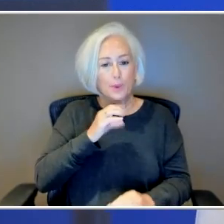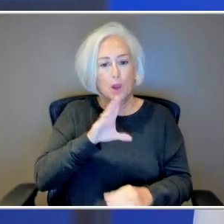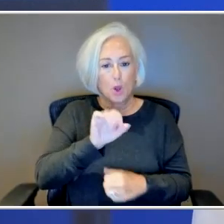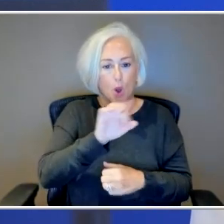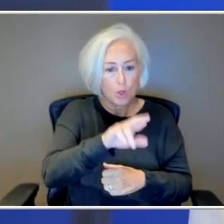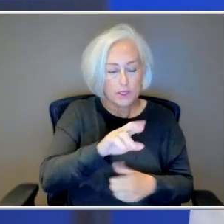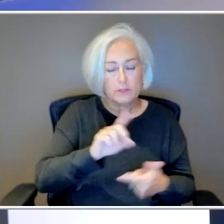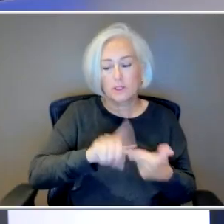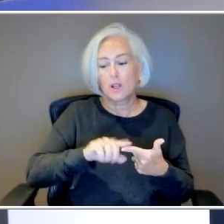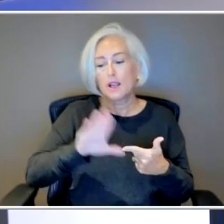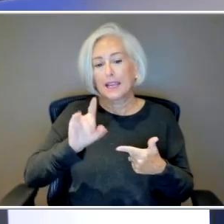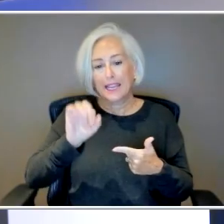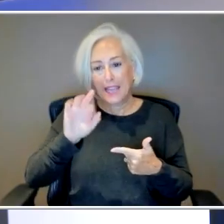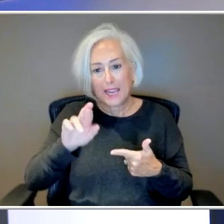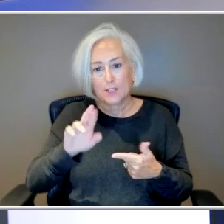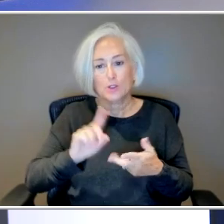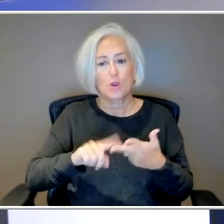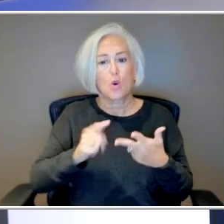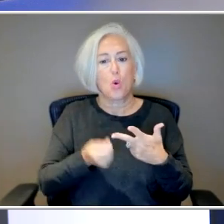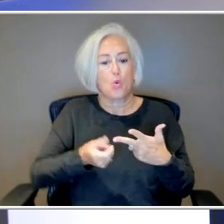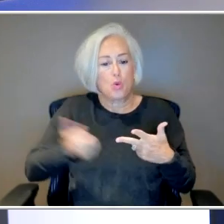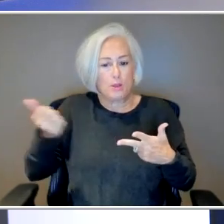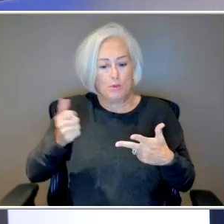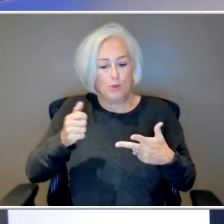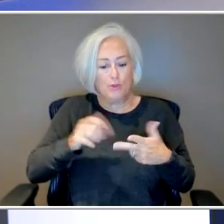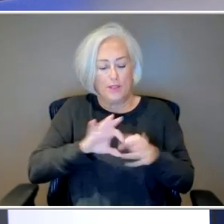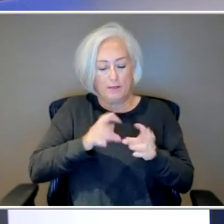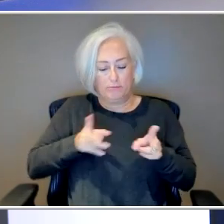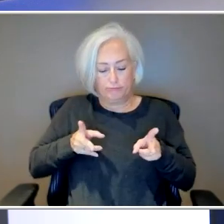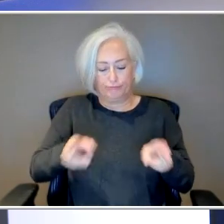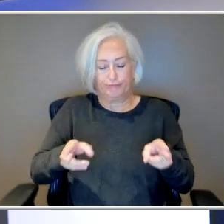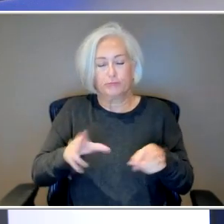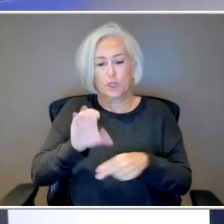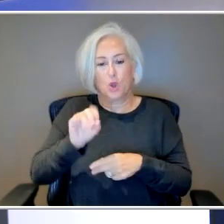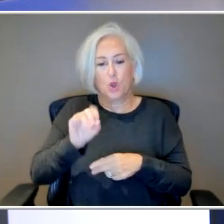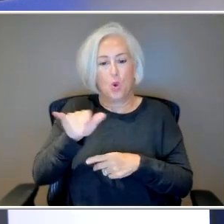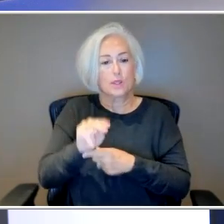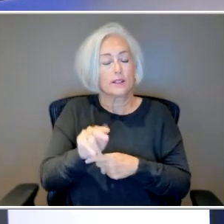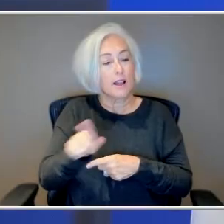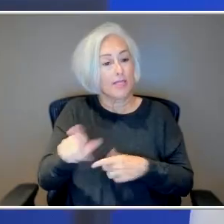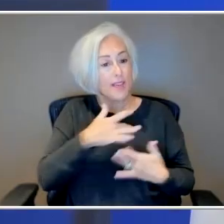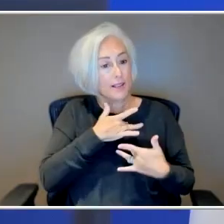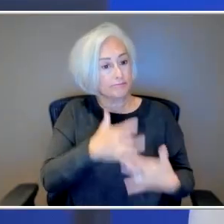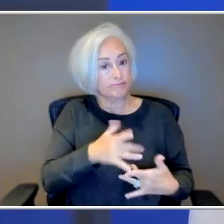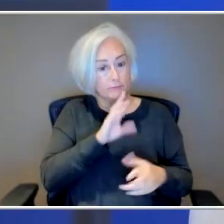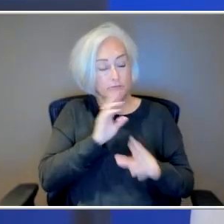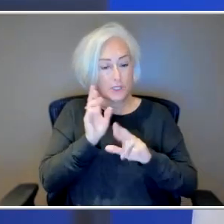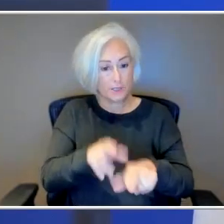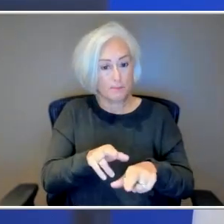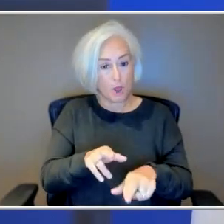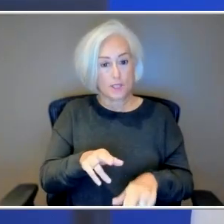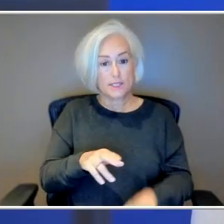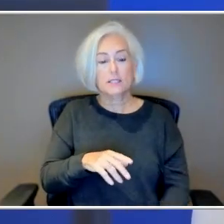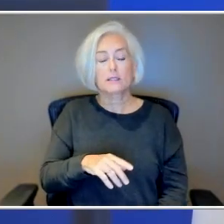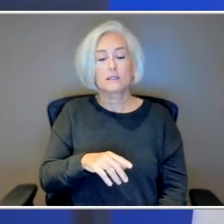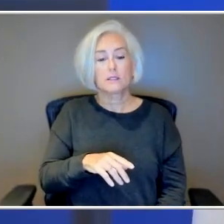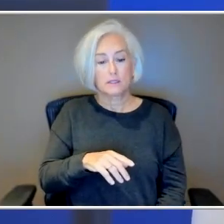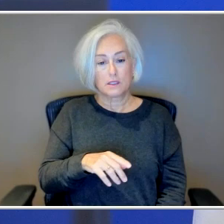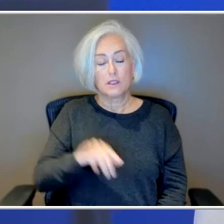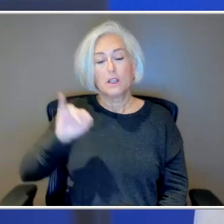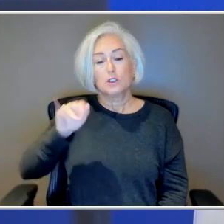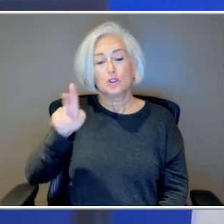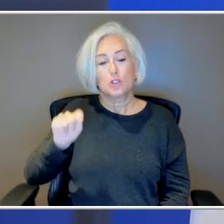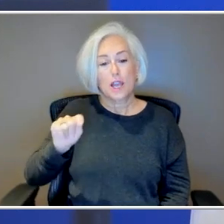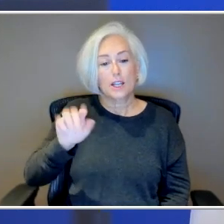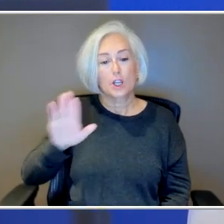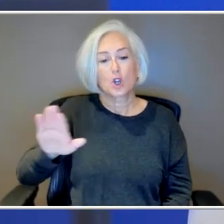the colon. Is what we saw there, is that a typical response? If patients respond, actually, the medication we started Janet on is called